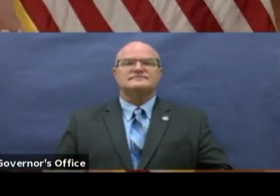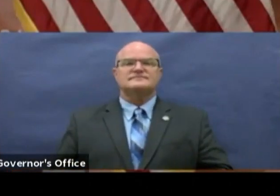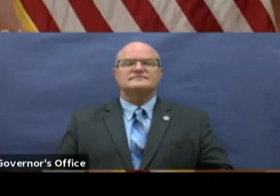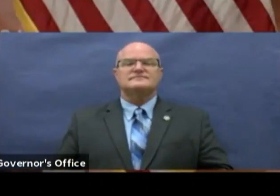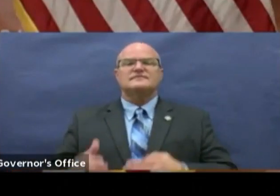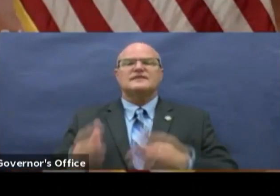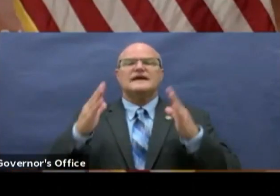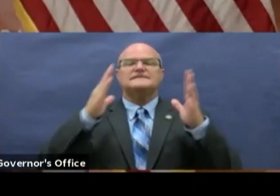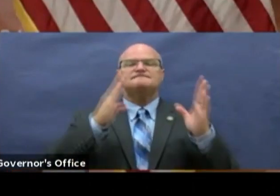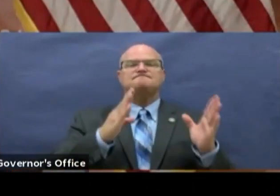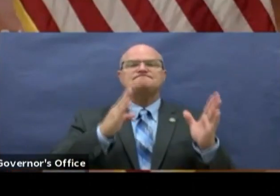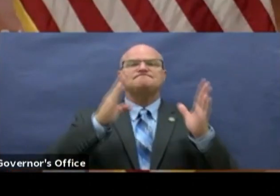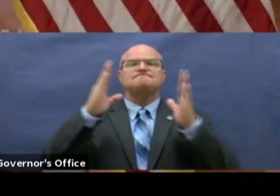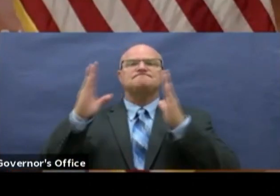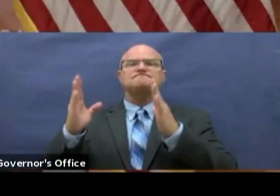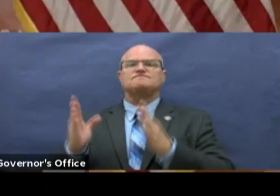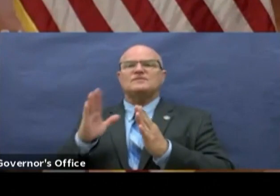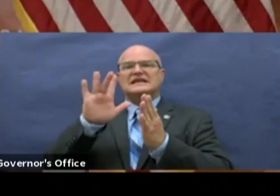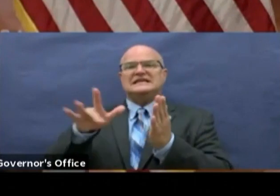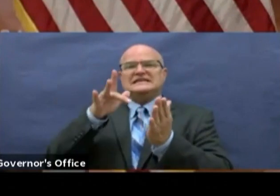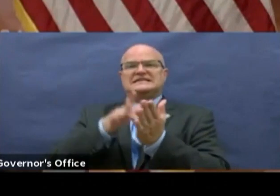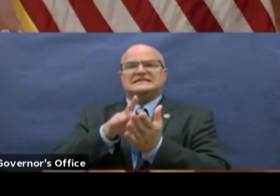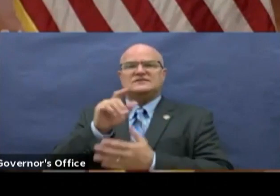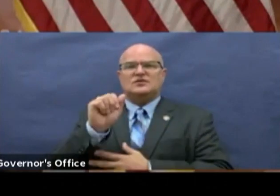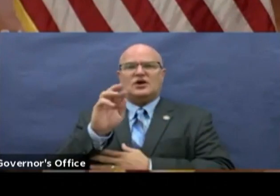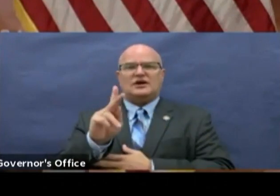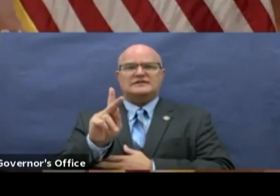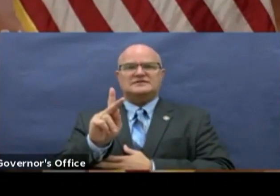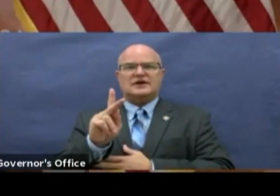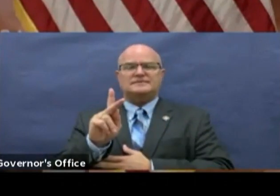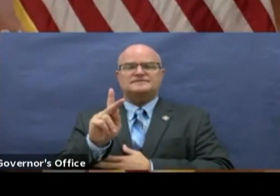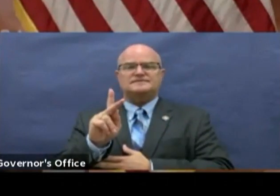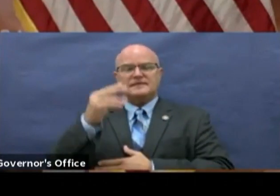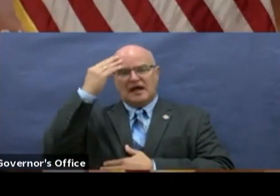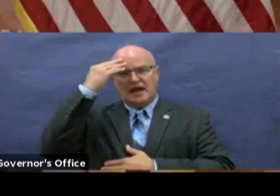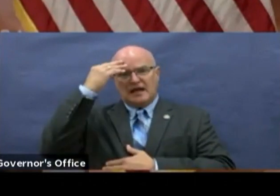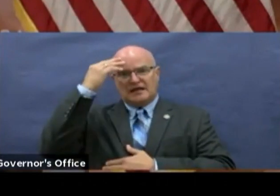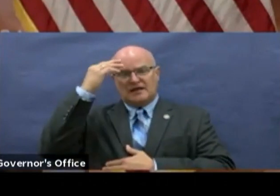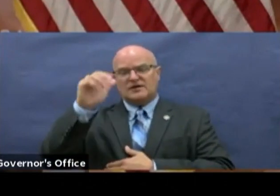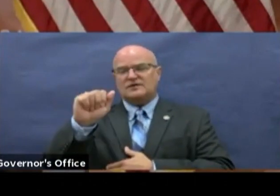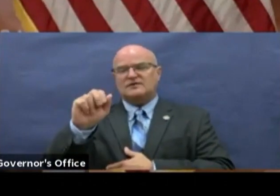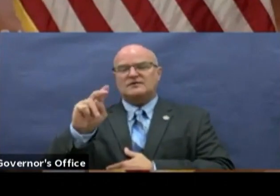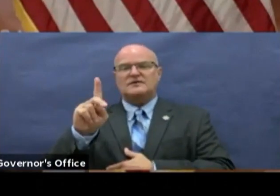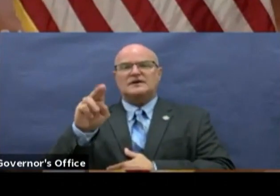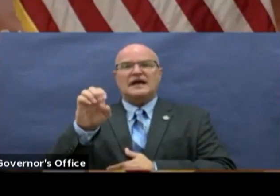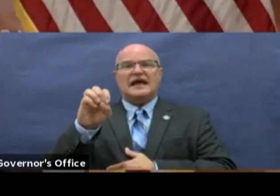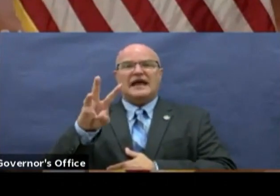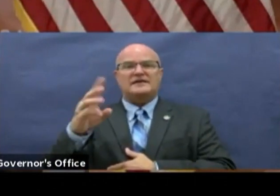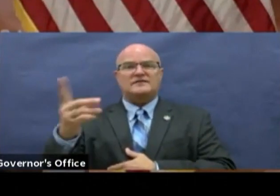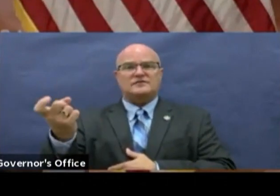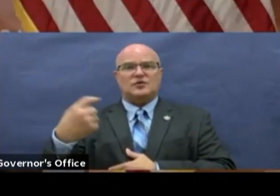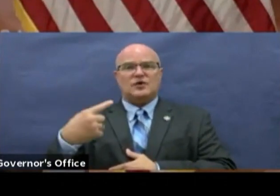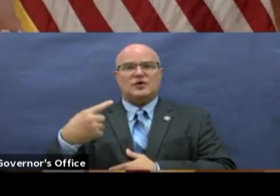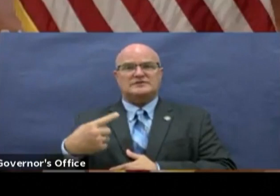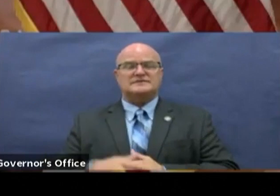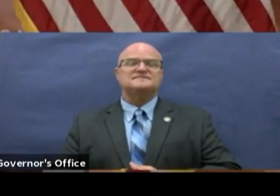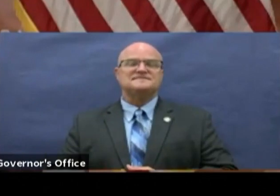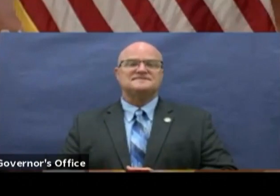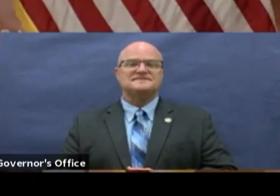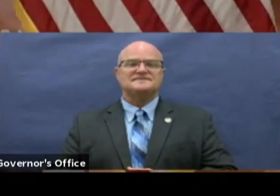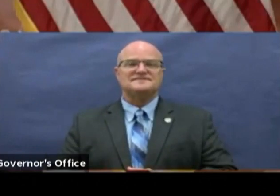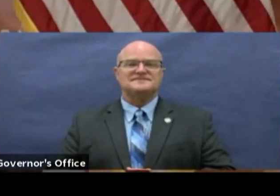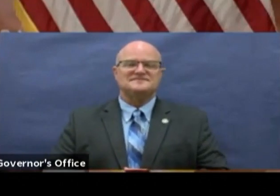Let's move to Central Arkansas, and I know Andrew Mello's on here. Andrew, do you have a question? Yes,